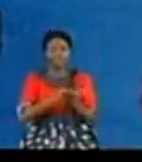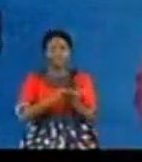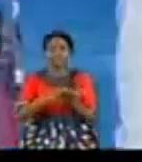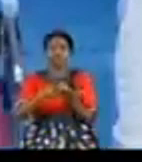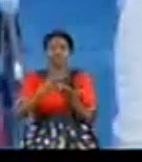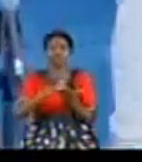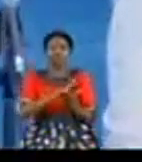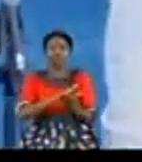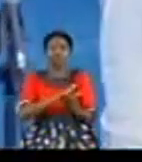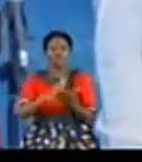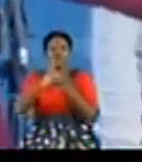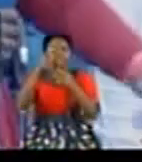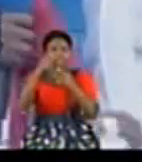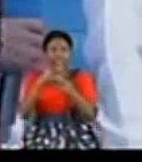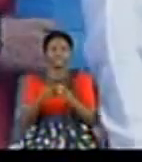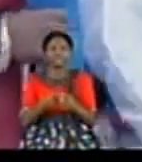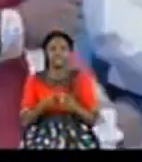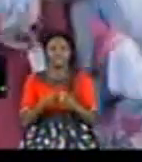all